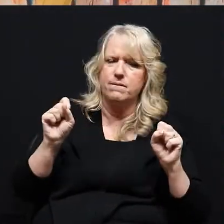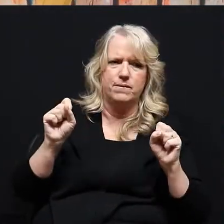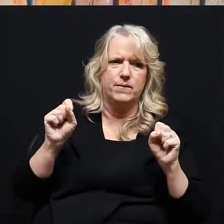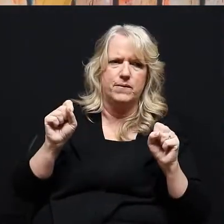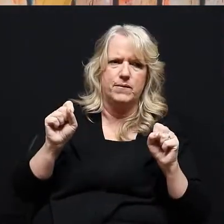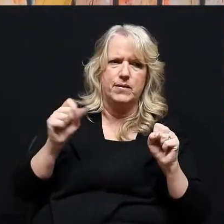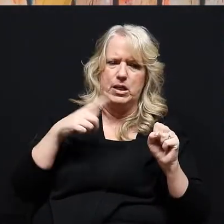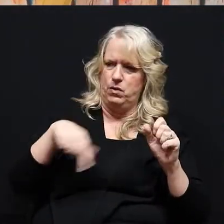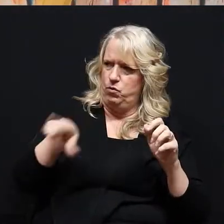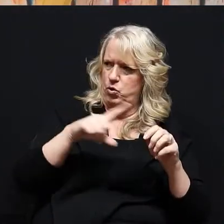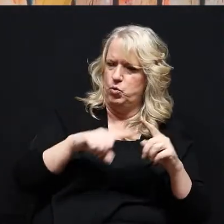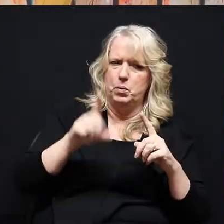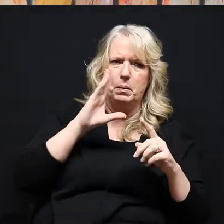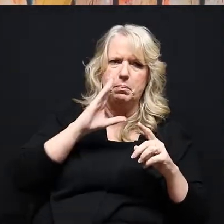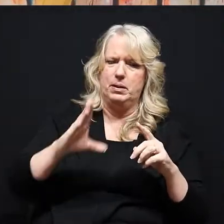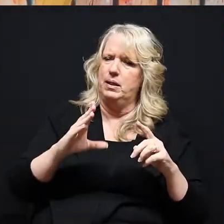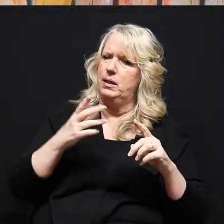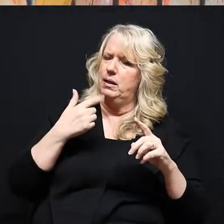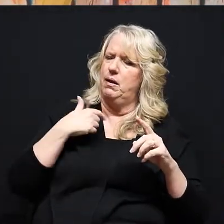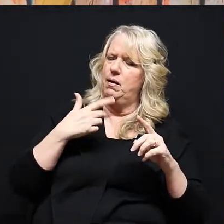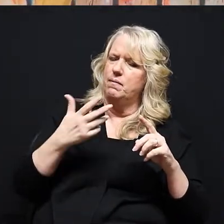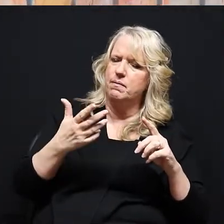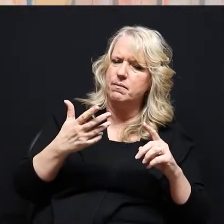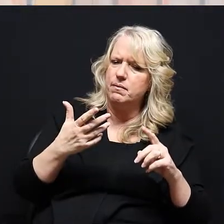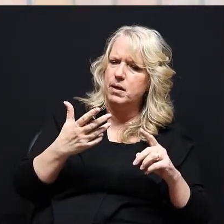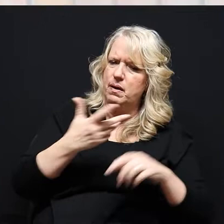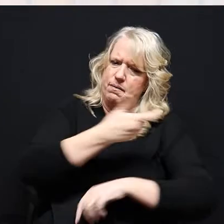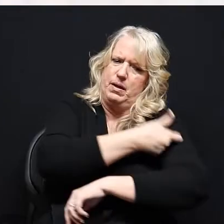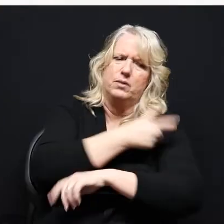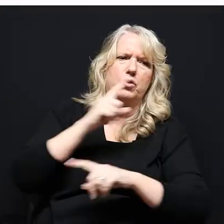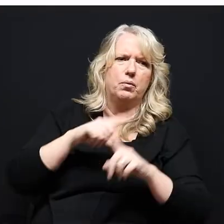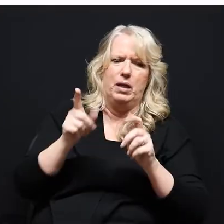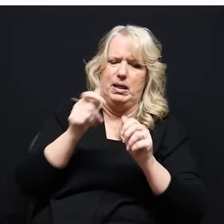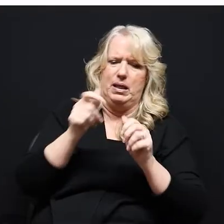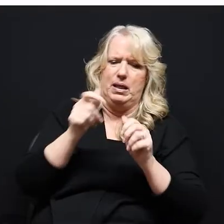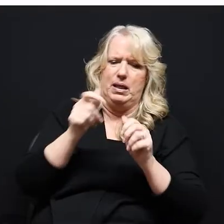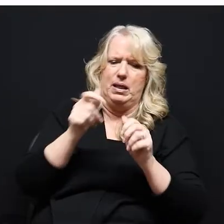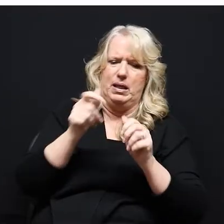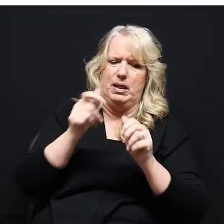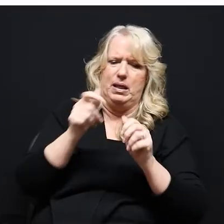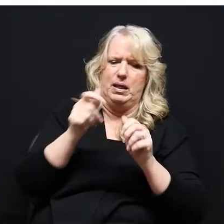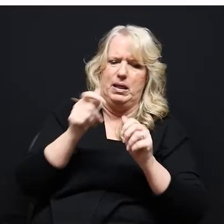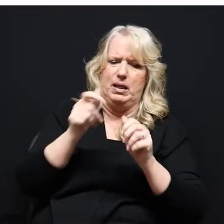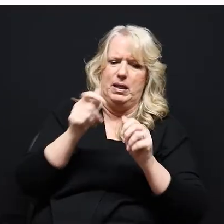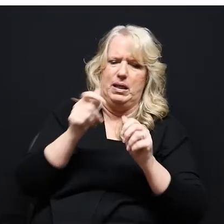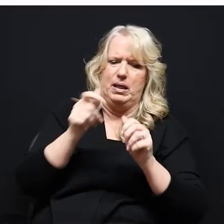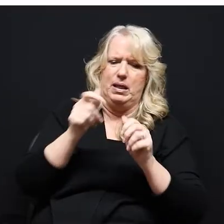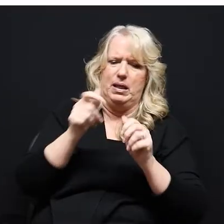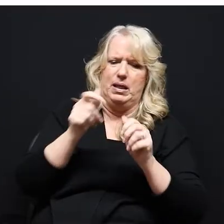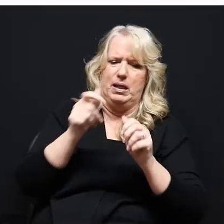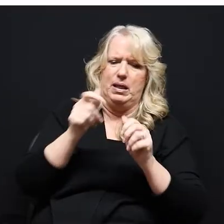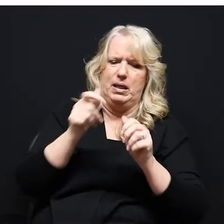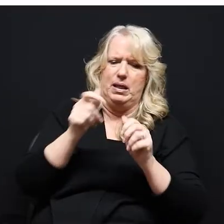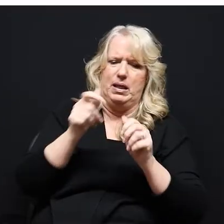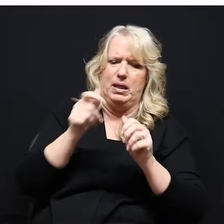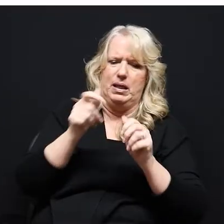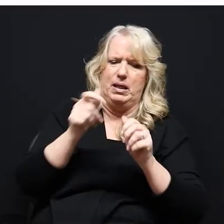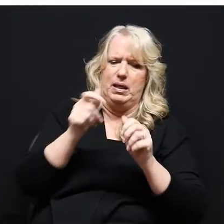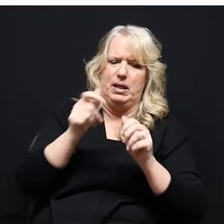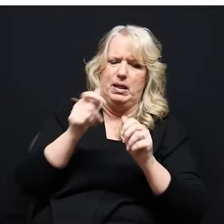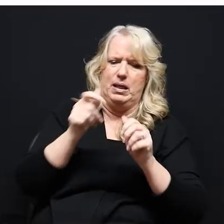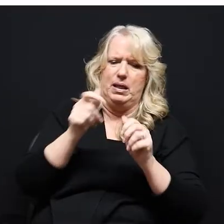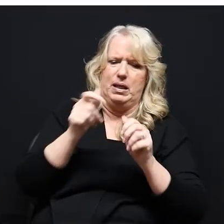you being vaccinated protects not only yourself, but everyone around you. Text, what can you do now that you couldn't do before